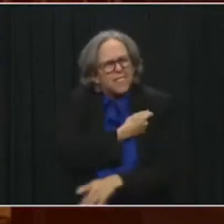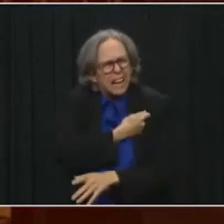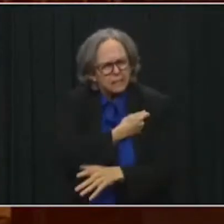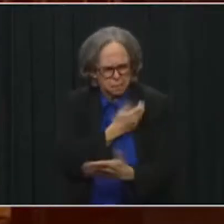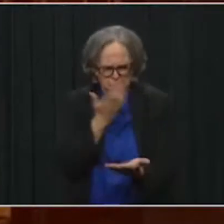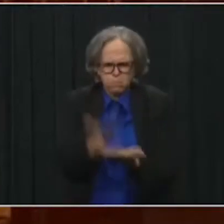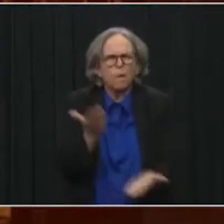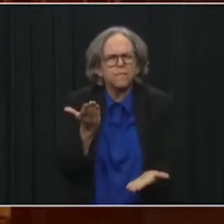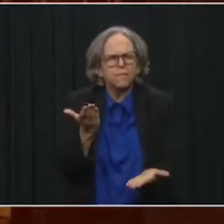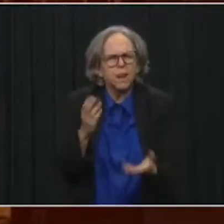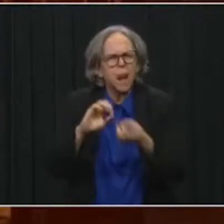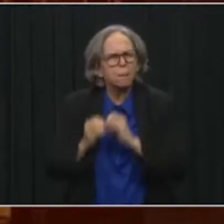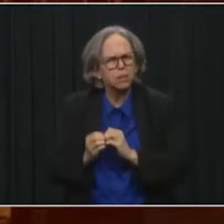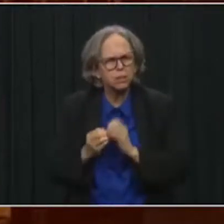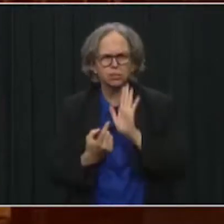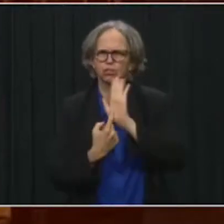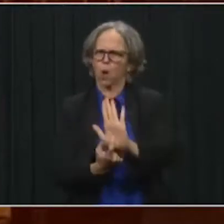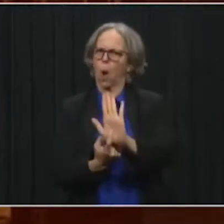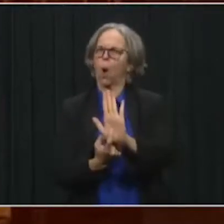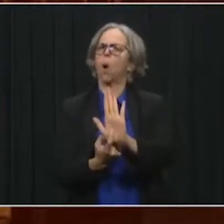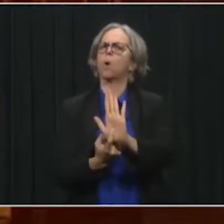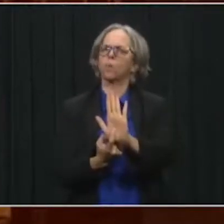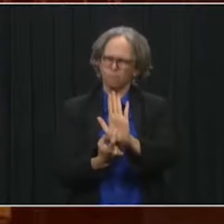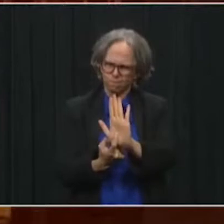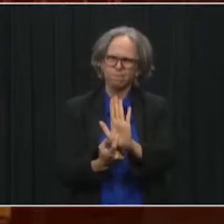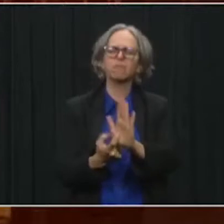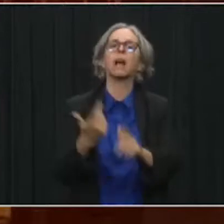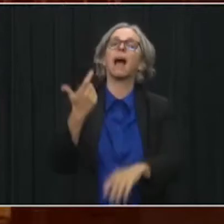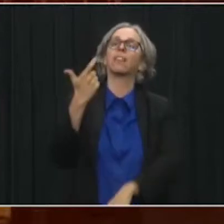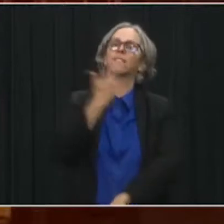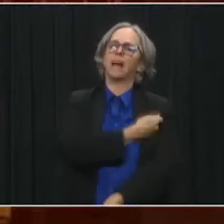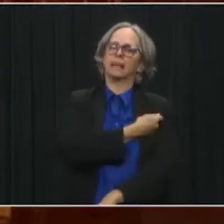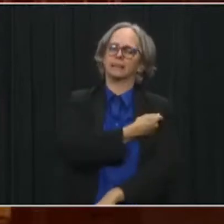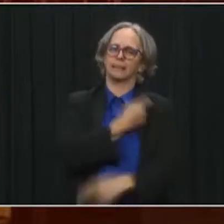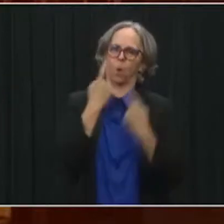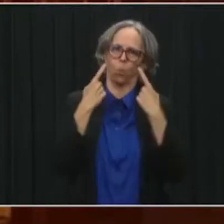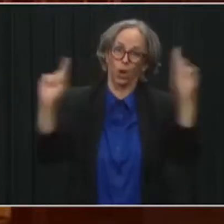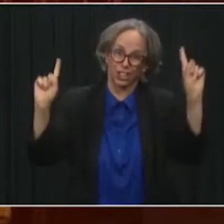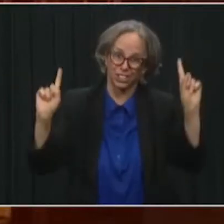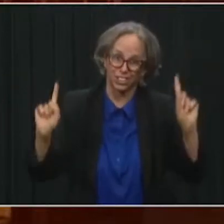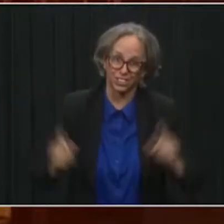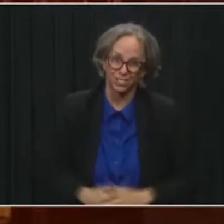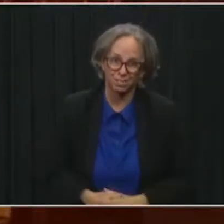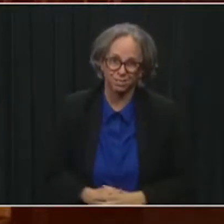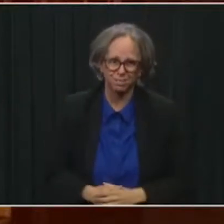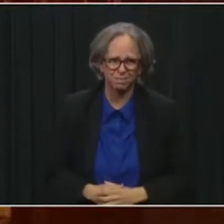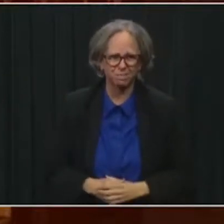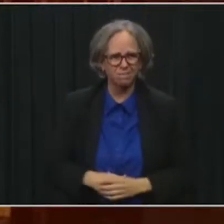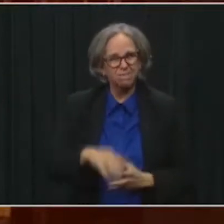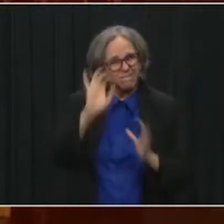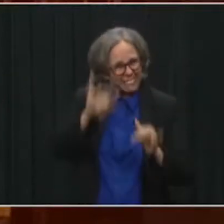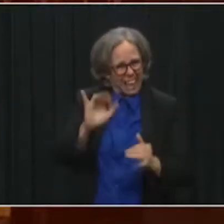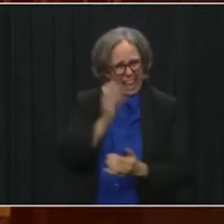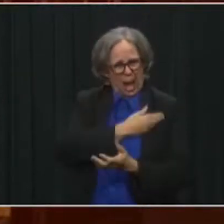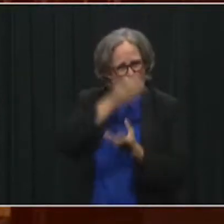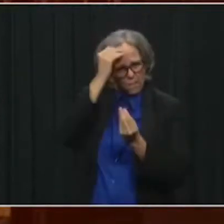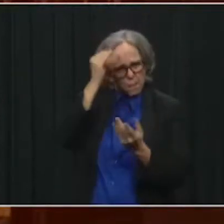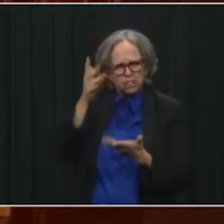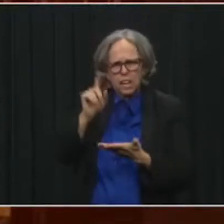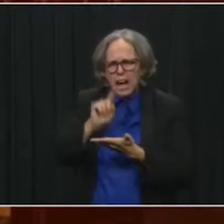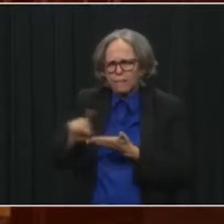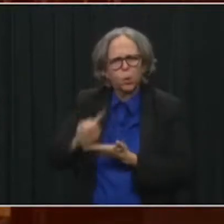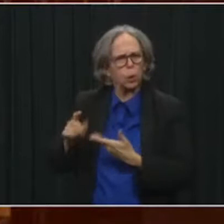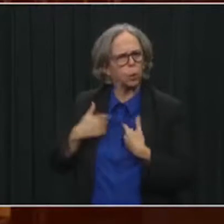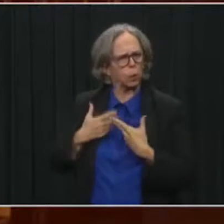vaccine. We receive this information. It's updated every week, and we will be